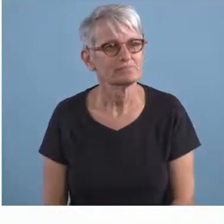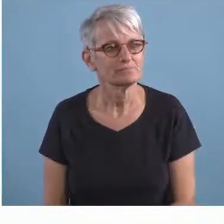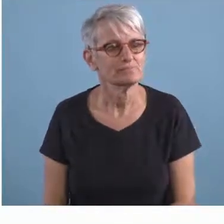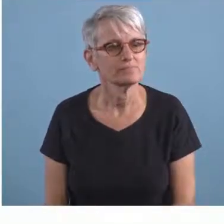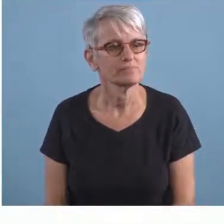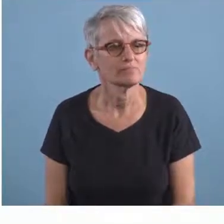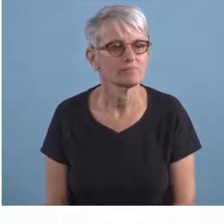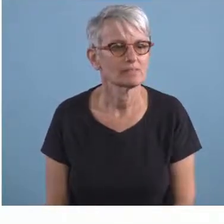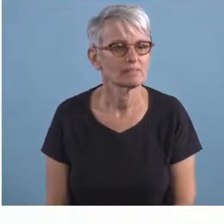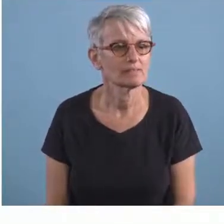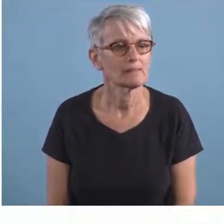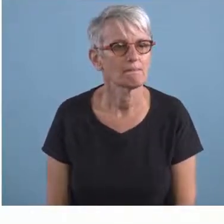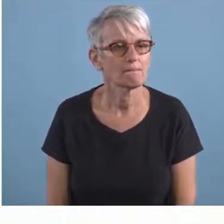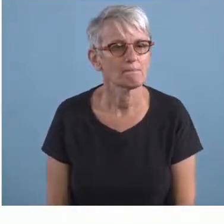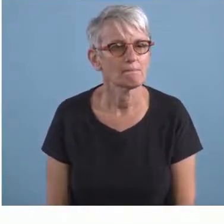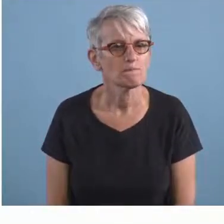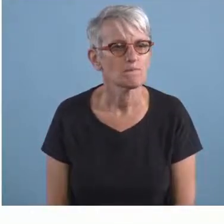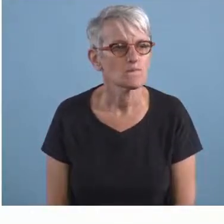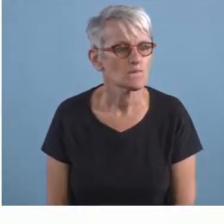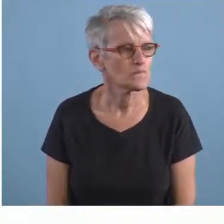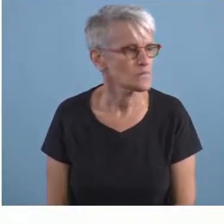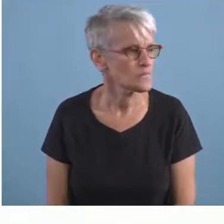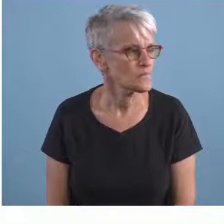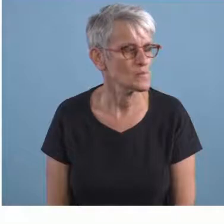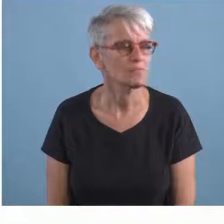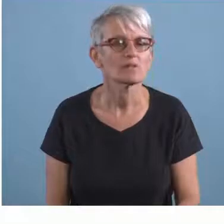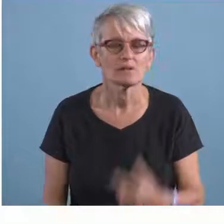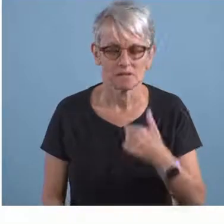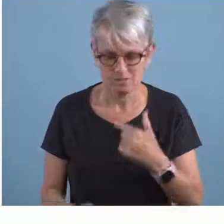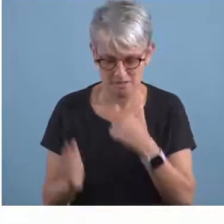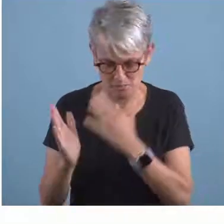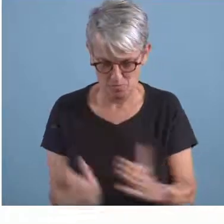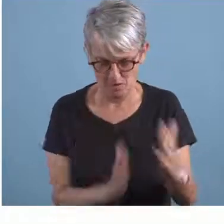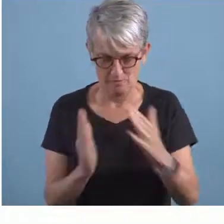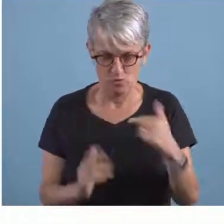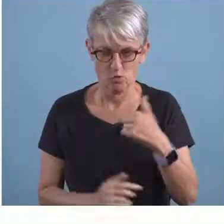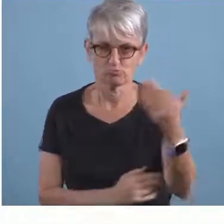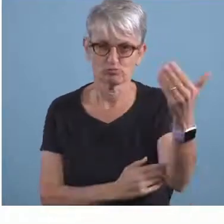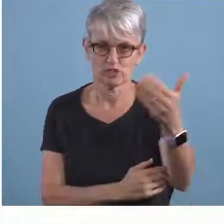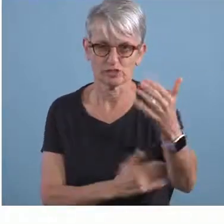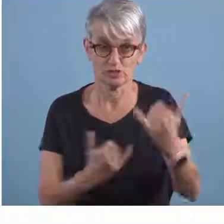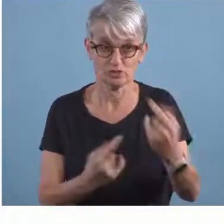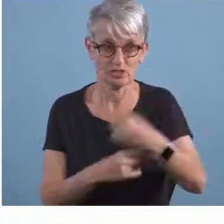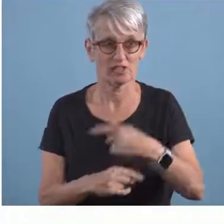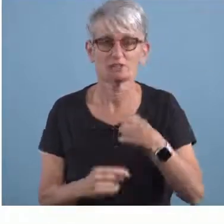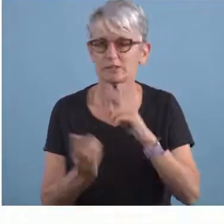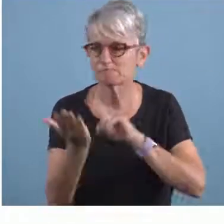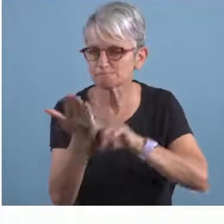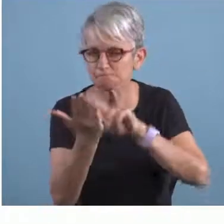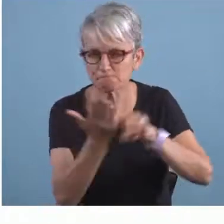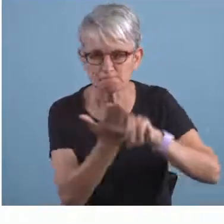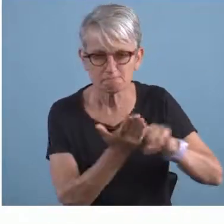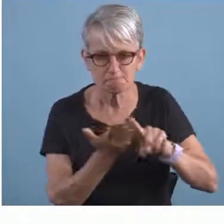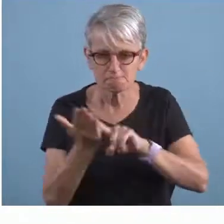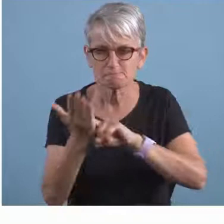So in preparing for this talk today, I did some investigation, especially